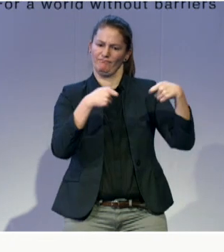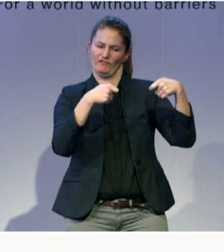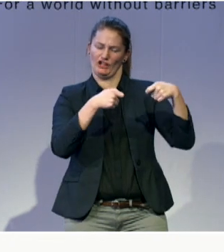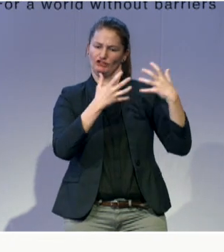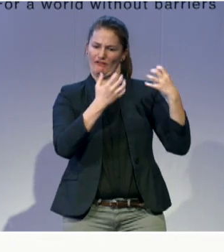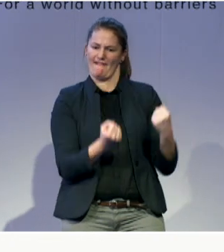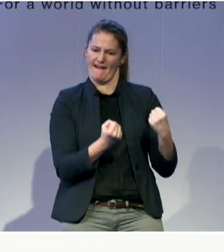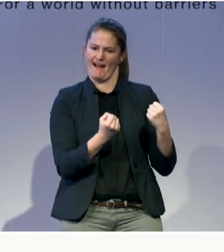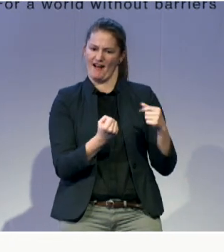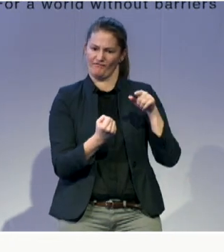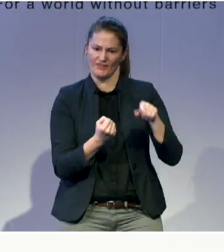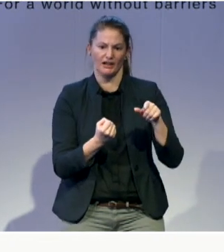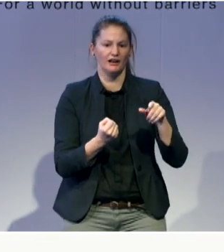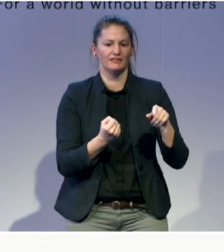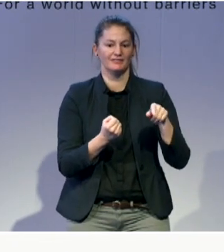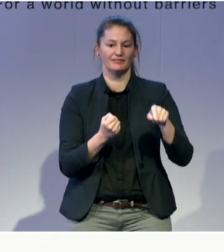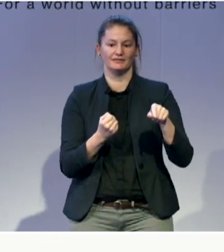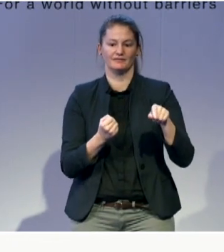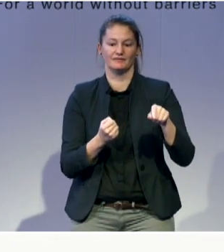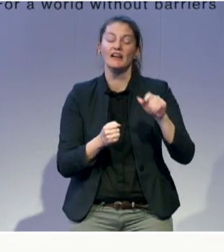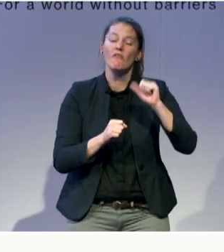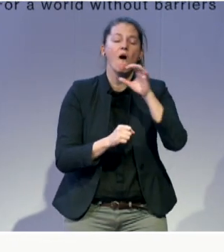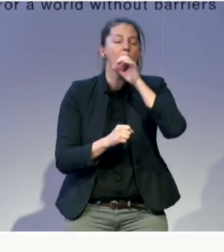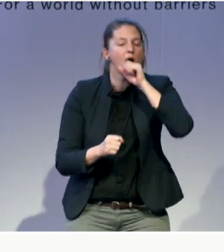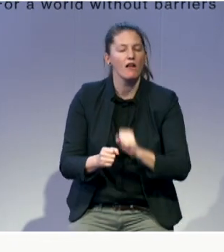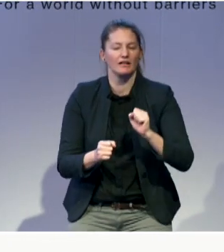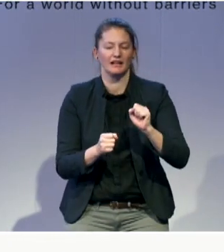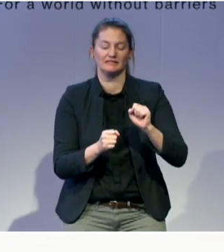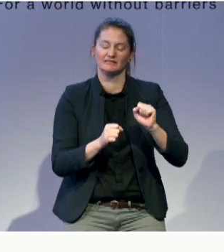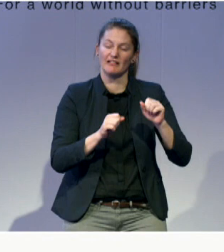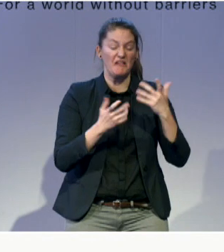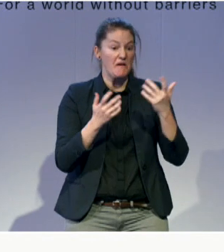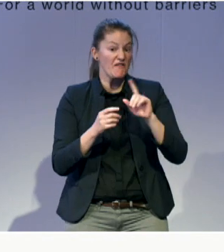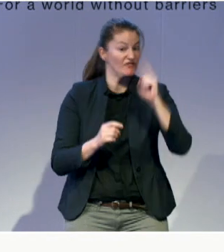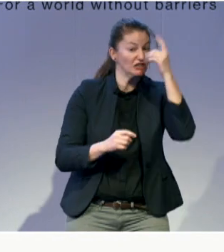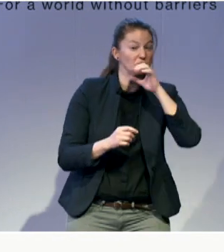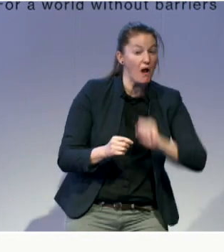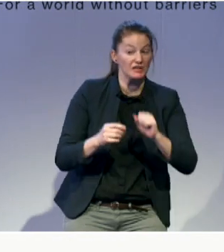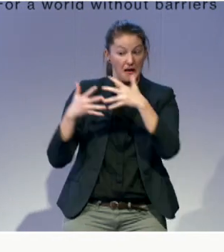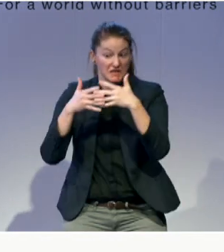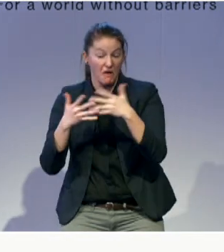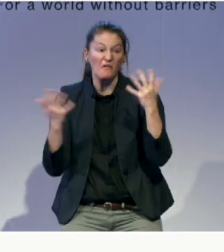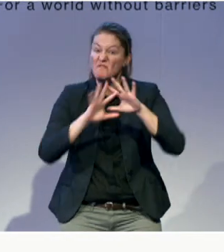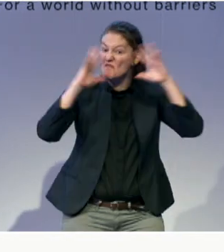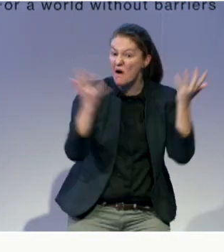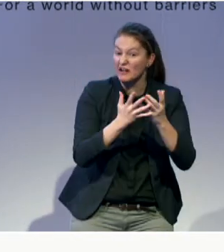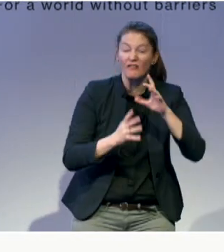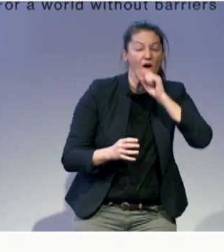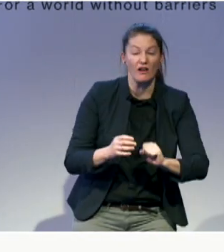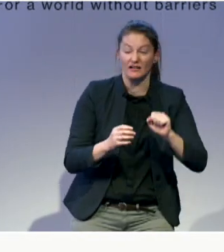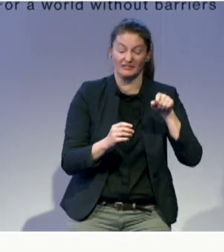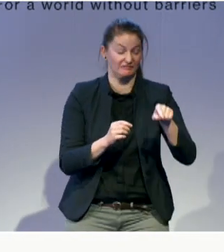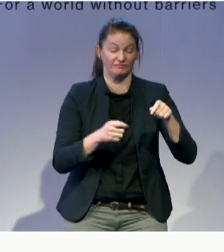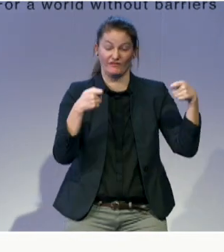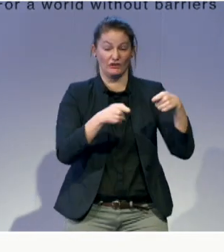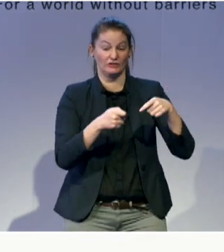if not the world. And my grandfather was the famed Dr. Kessler, my father, the famed Jerry